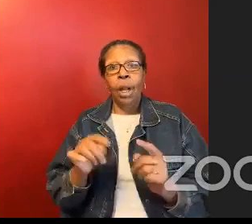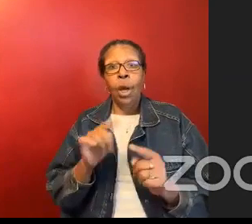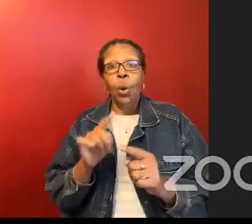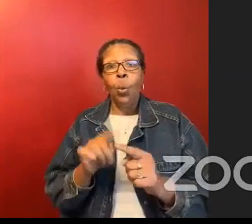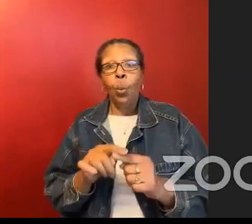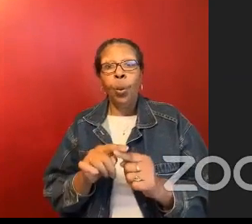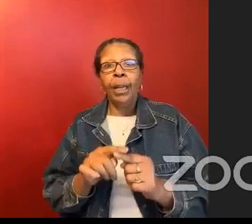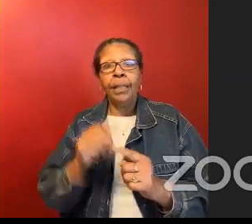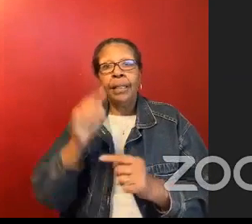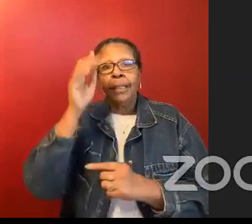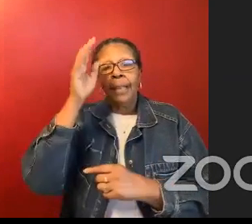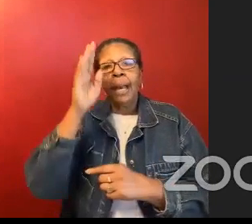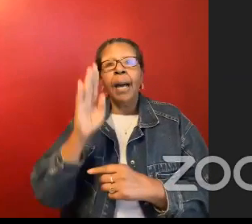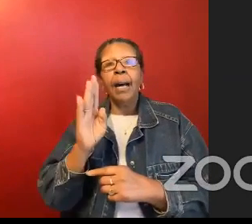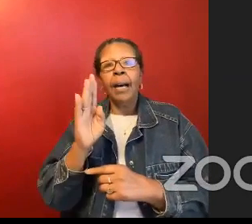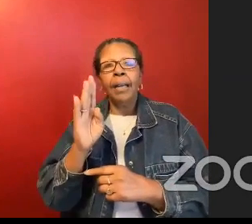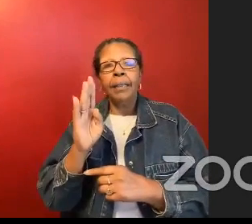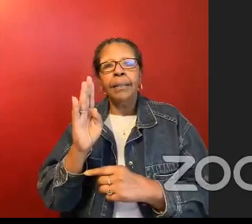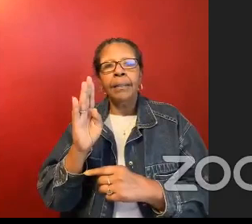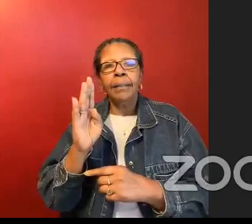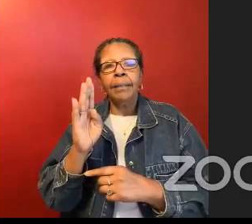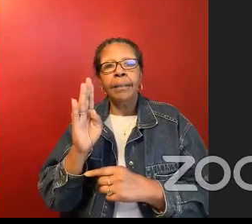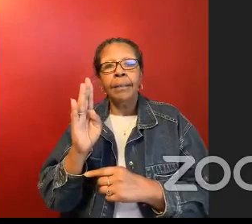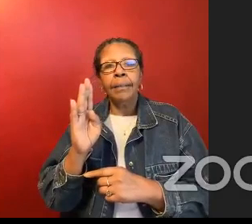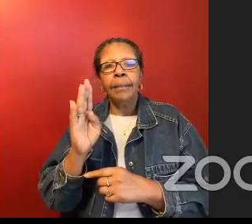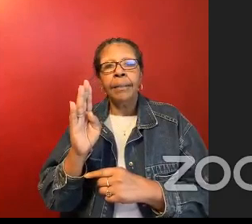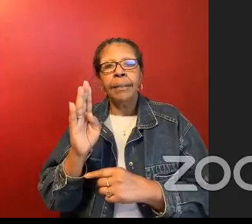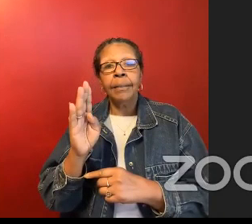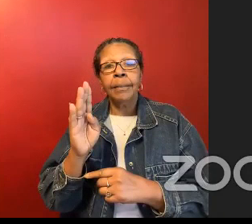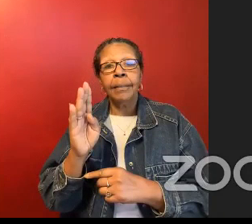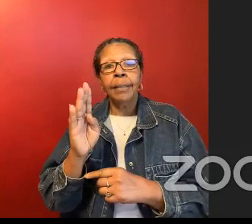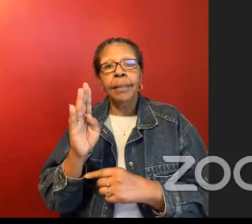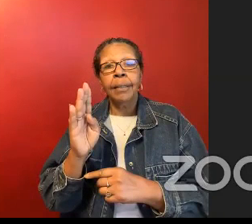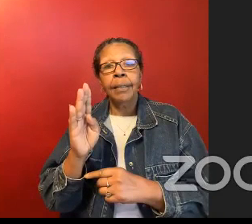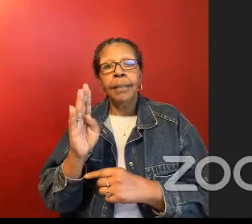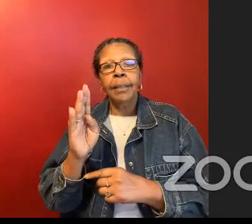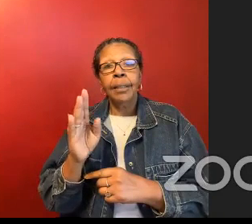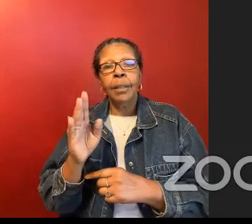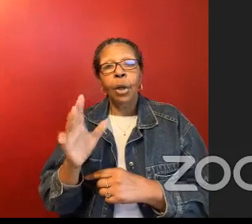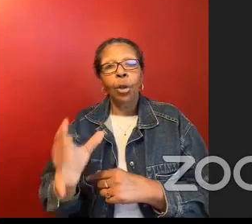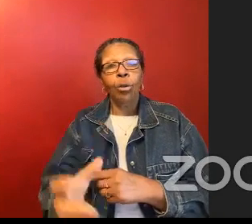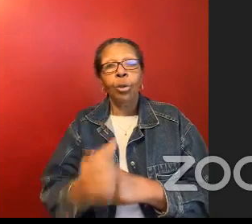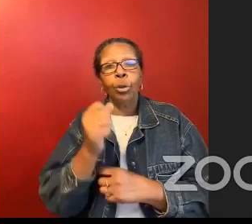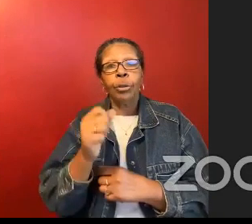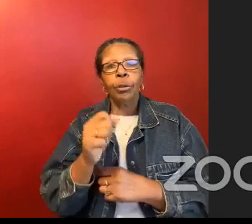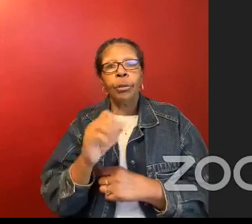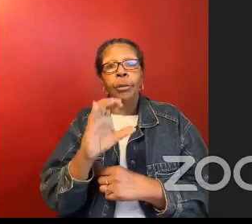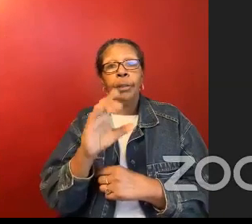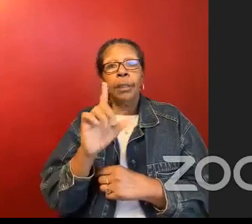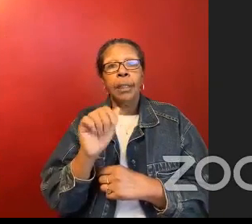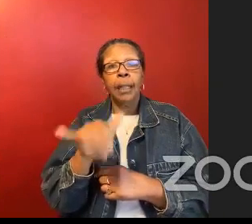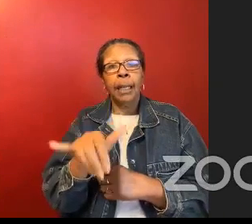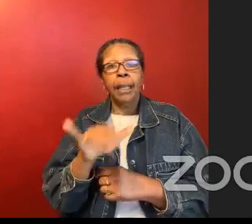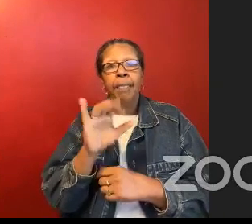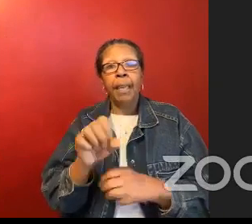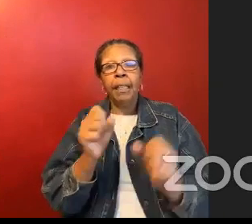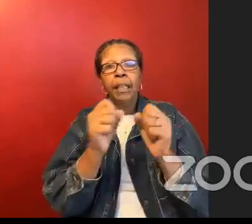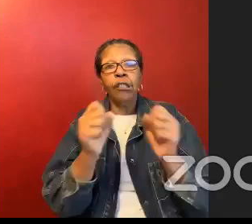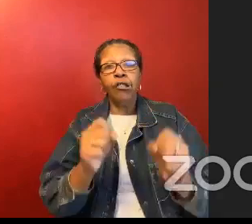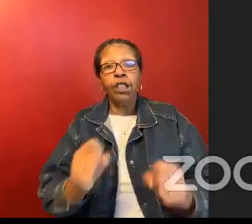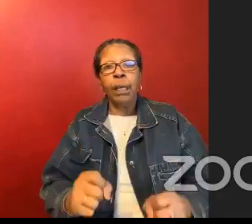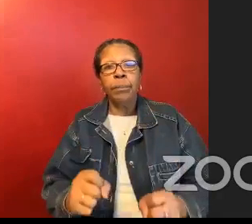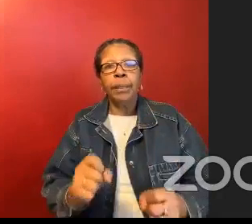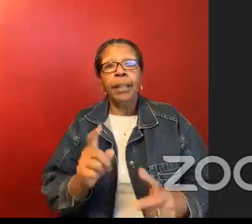when God took the clay that God had molded and did what?